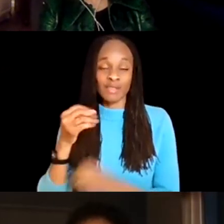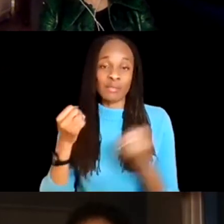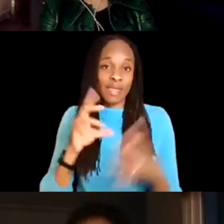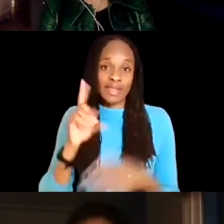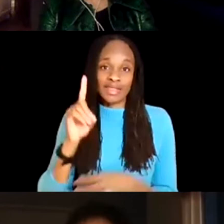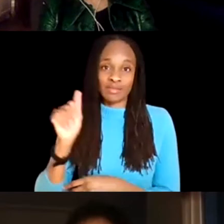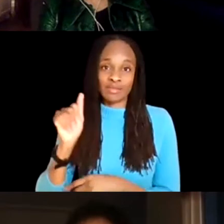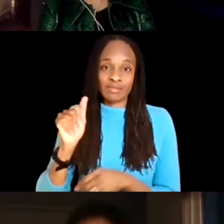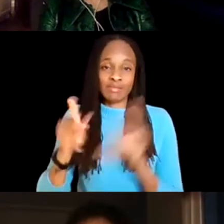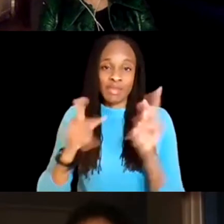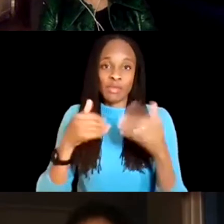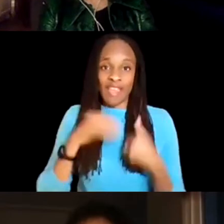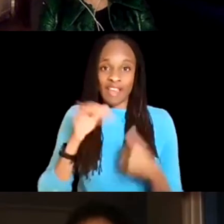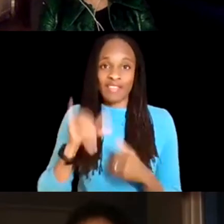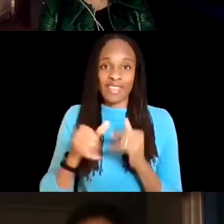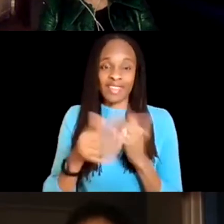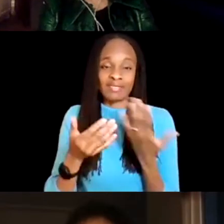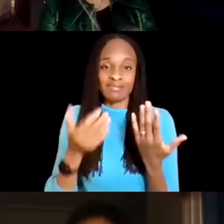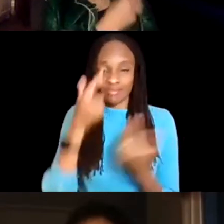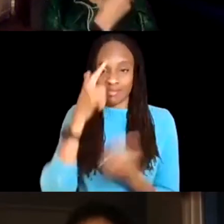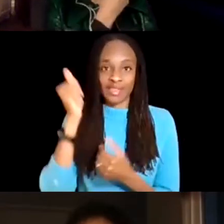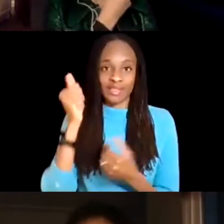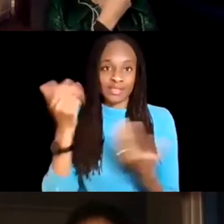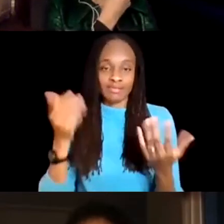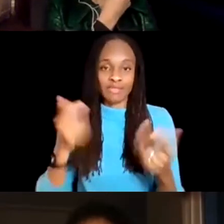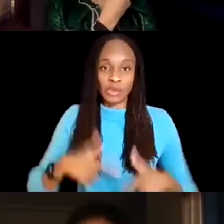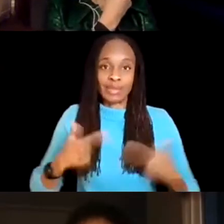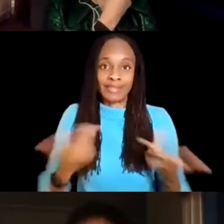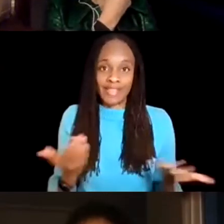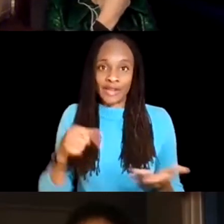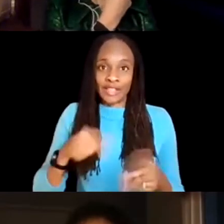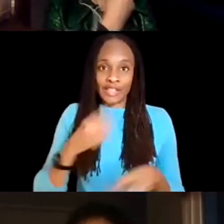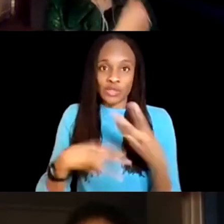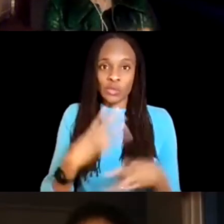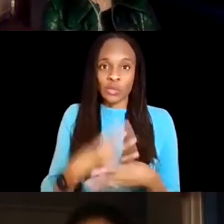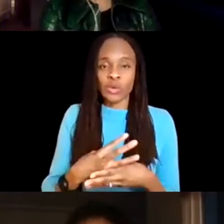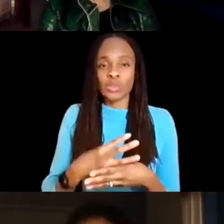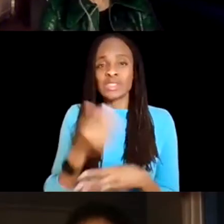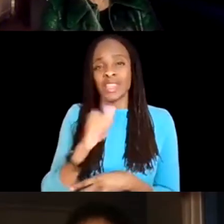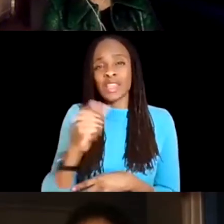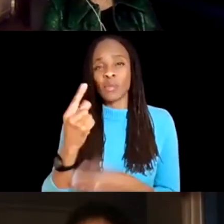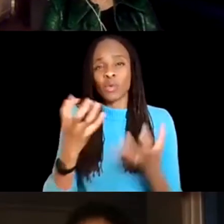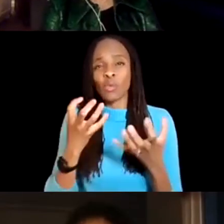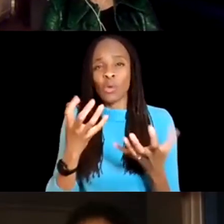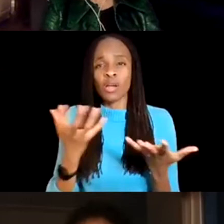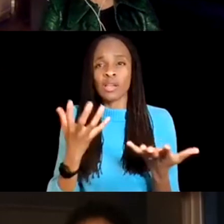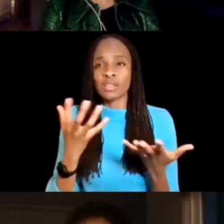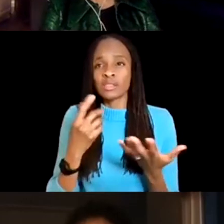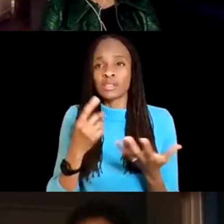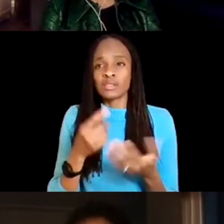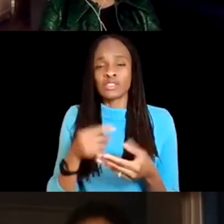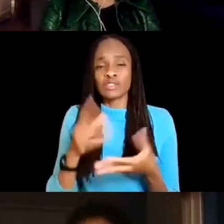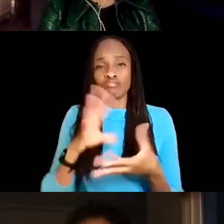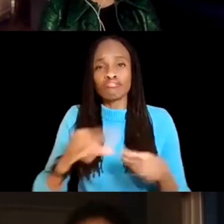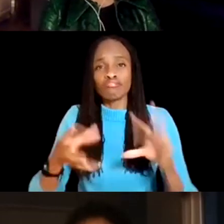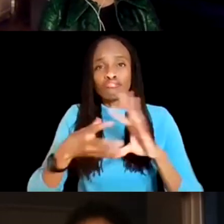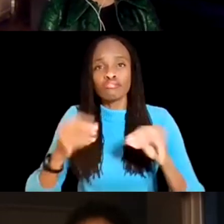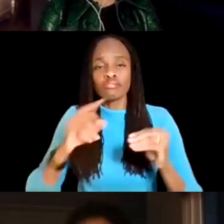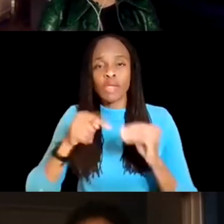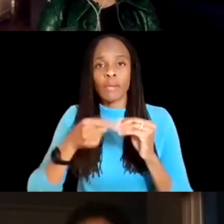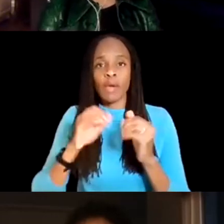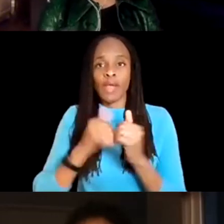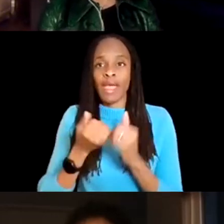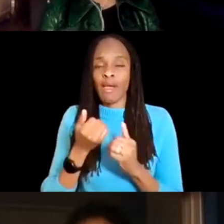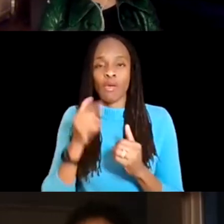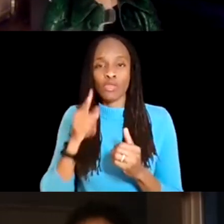world. Does anyone want to speak to how they overcome moments of self-doubt, or when you hear